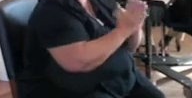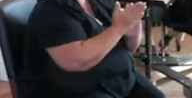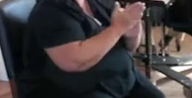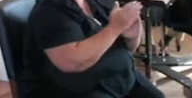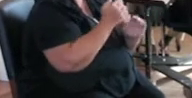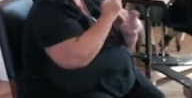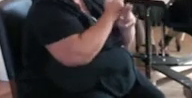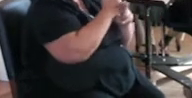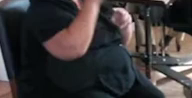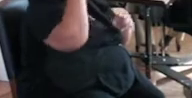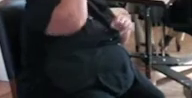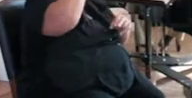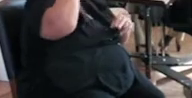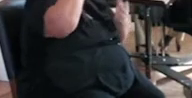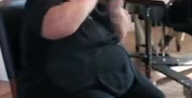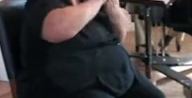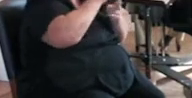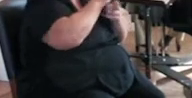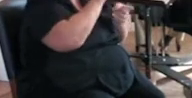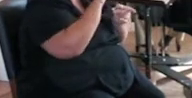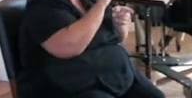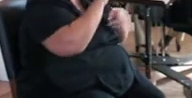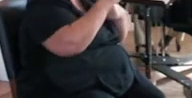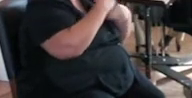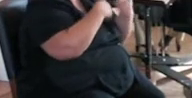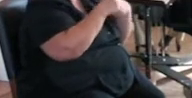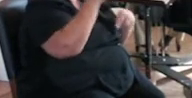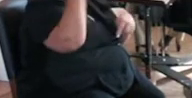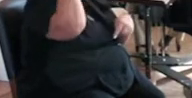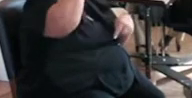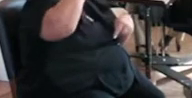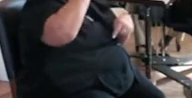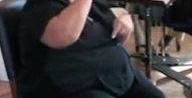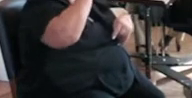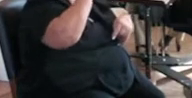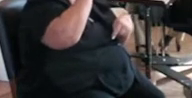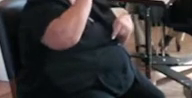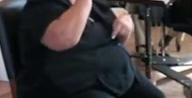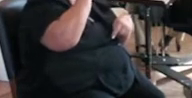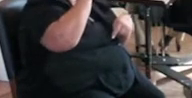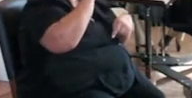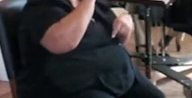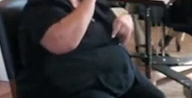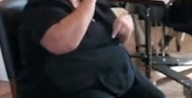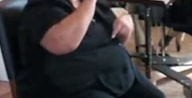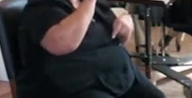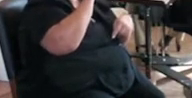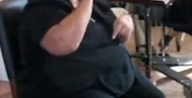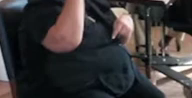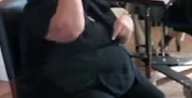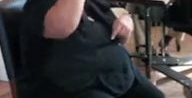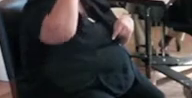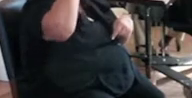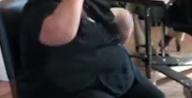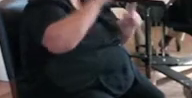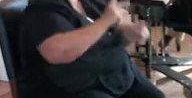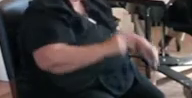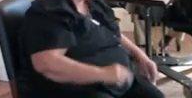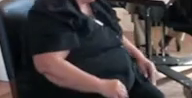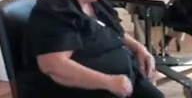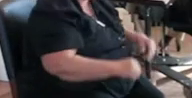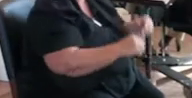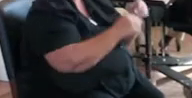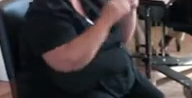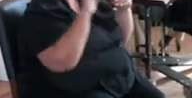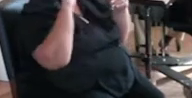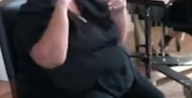steps. The other ecclesiastical council I want you to know about is Reverend Ken Wells. His ecclesiastical council is